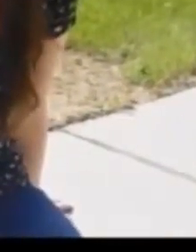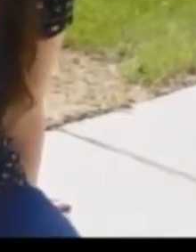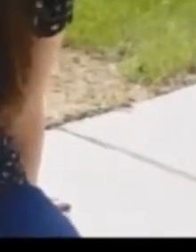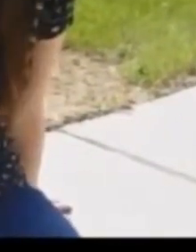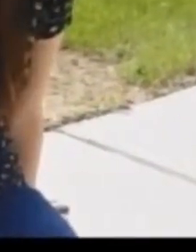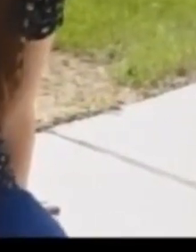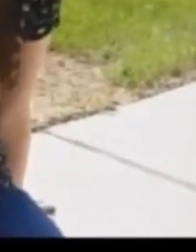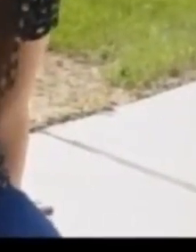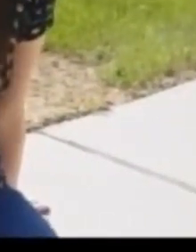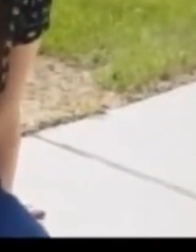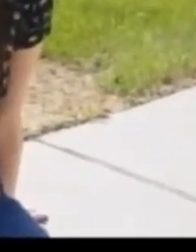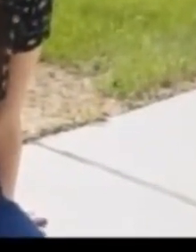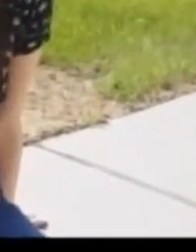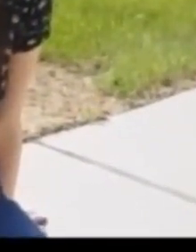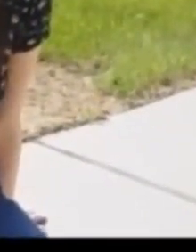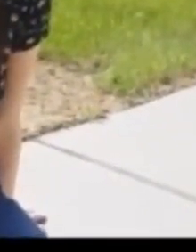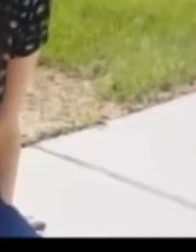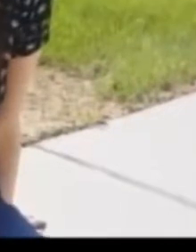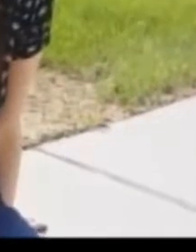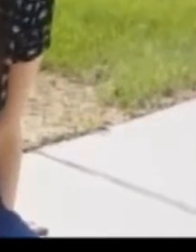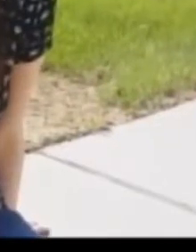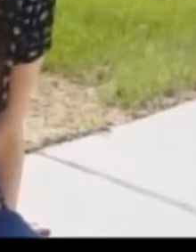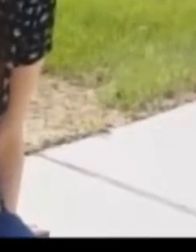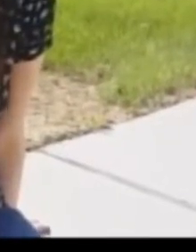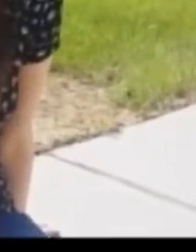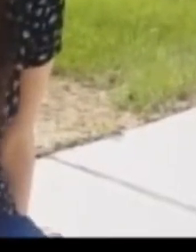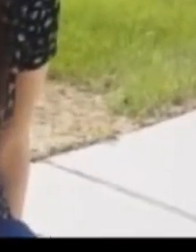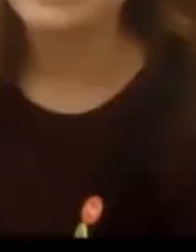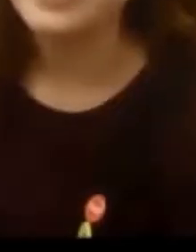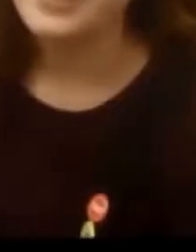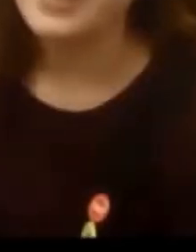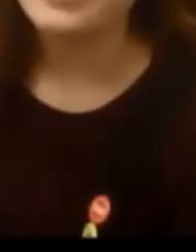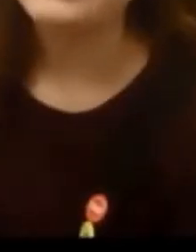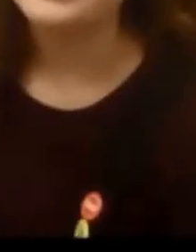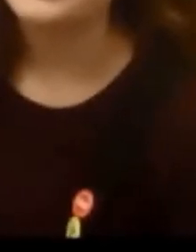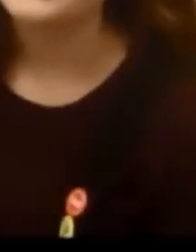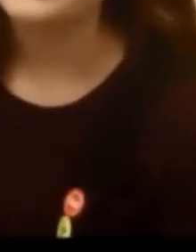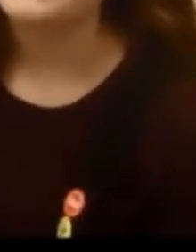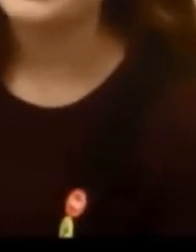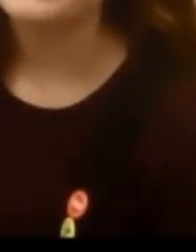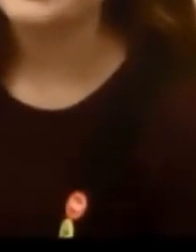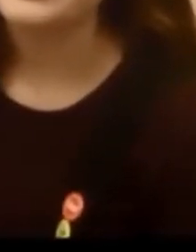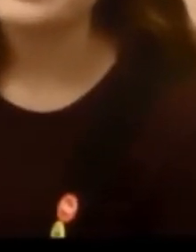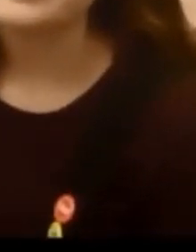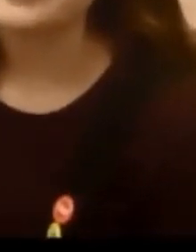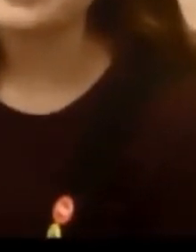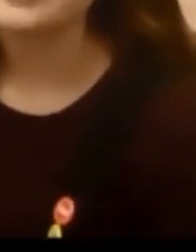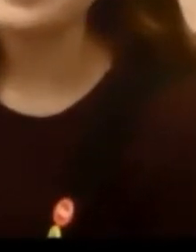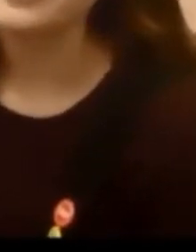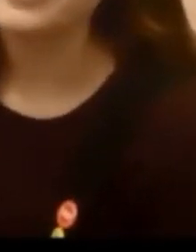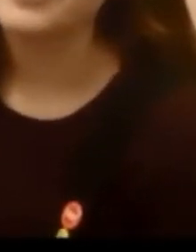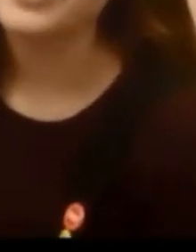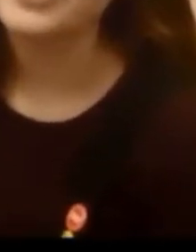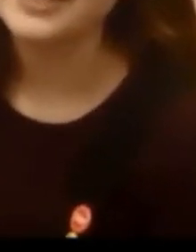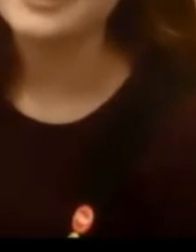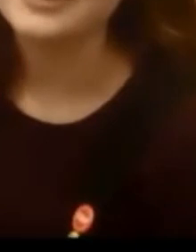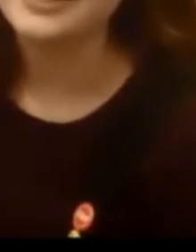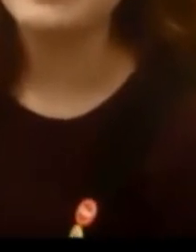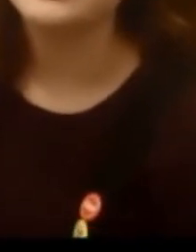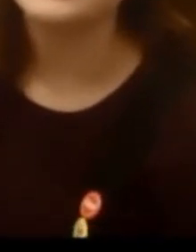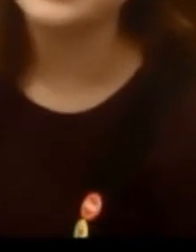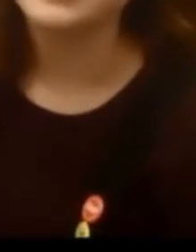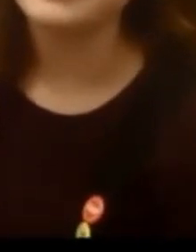Advertising and Public Relations. I'm going to NDSU for Animal Science Pre-Vet. I'm going to Brigham Young University for Computer